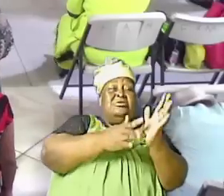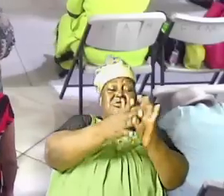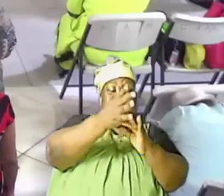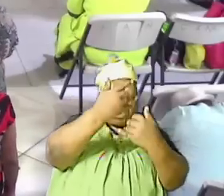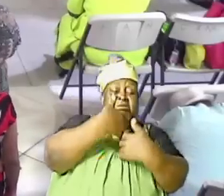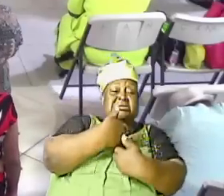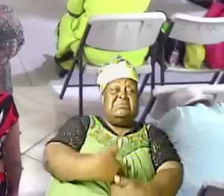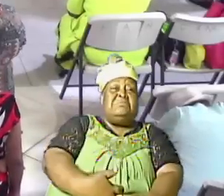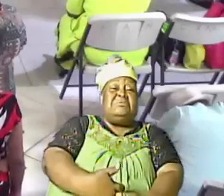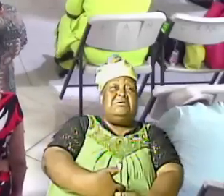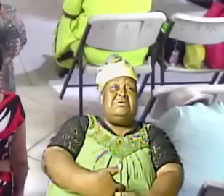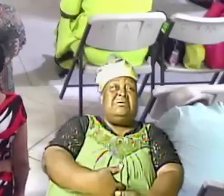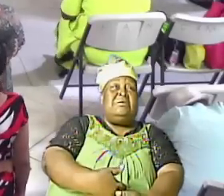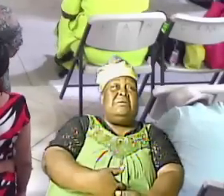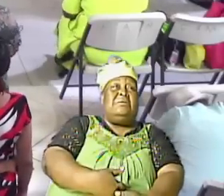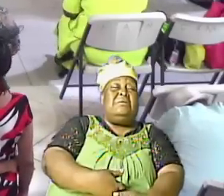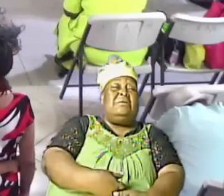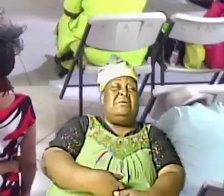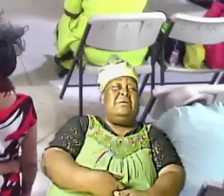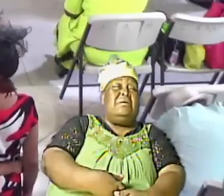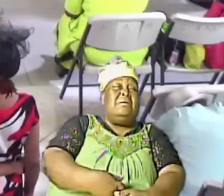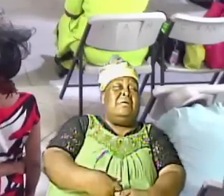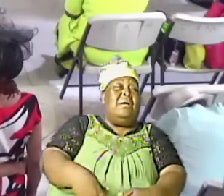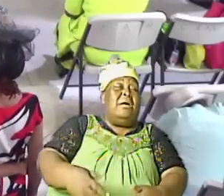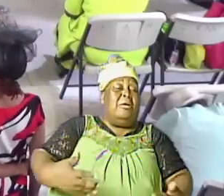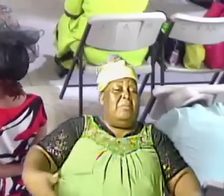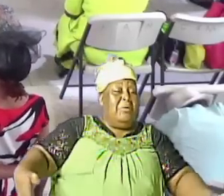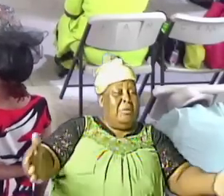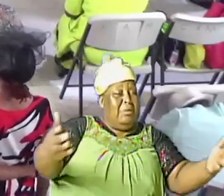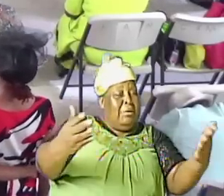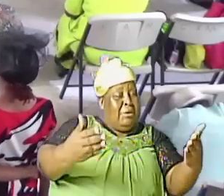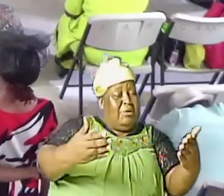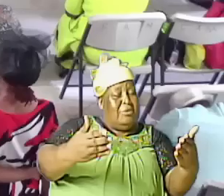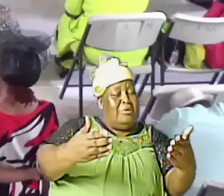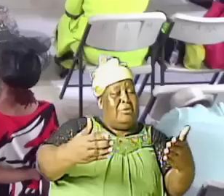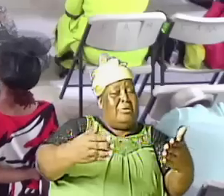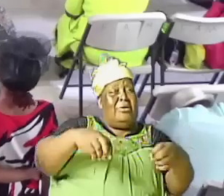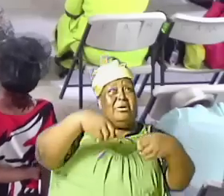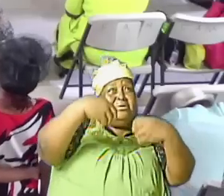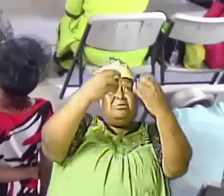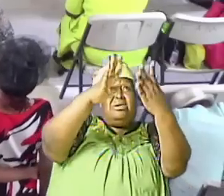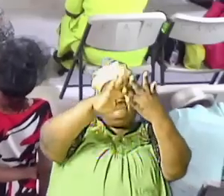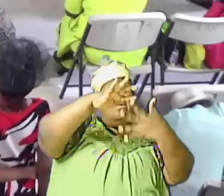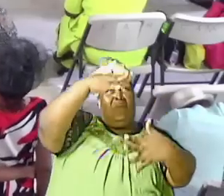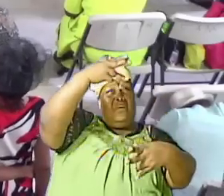Jesus. God, we're here to give you glory, to give you